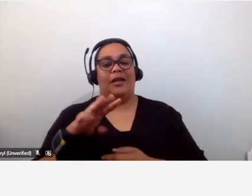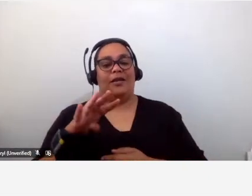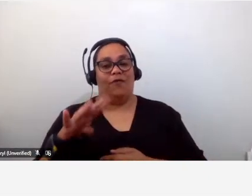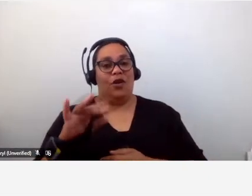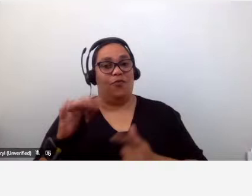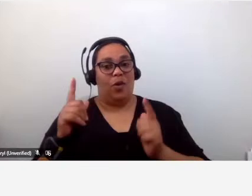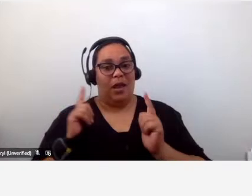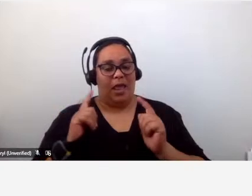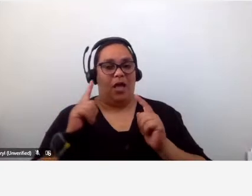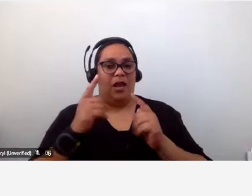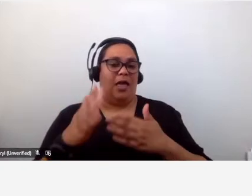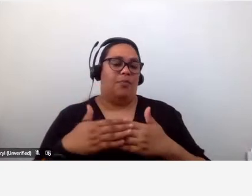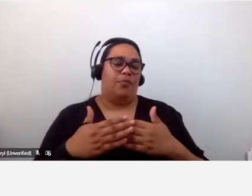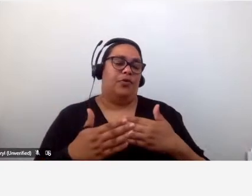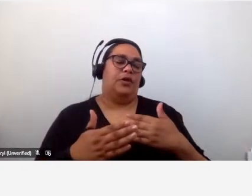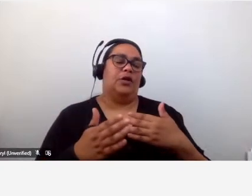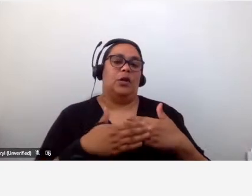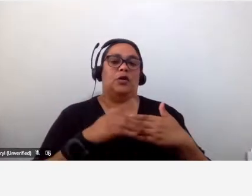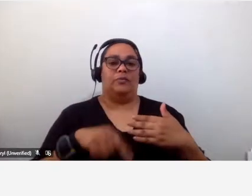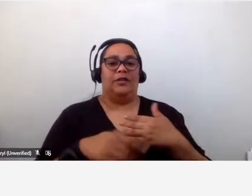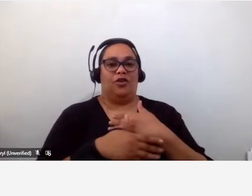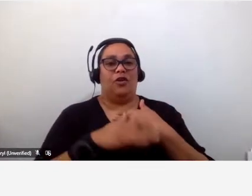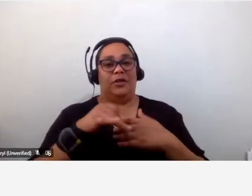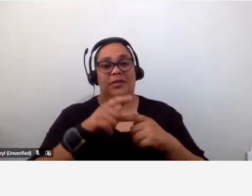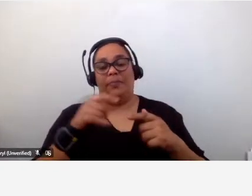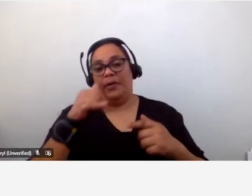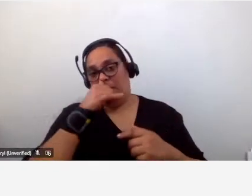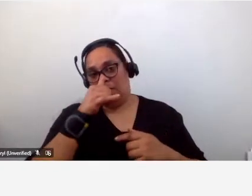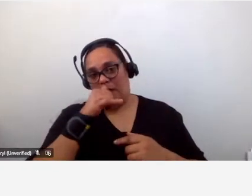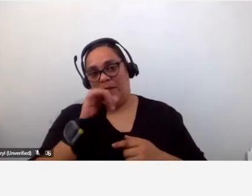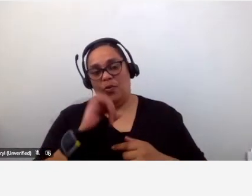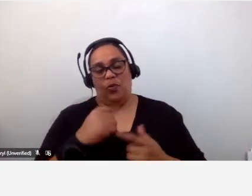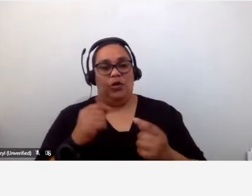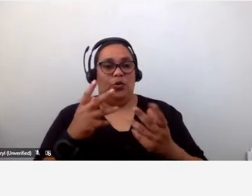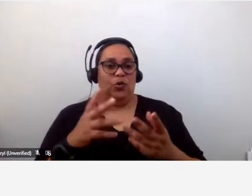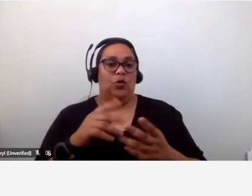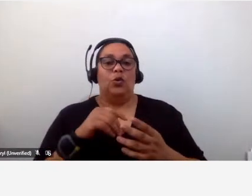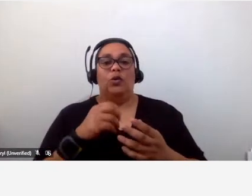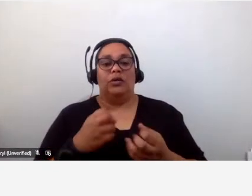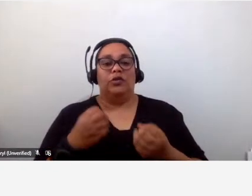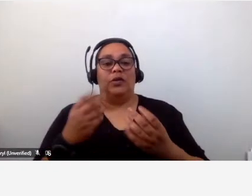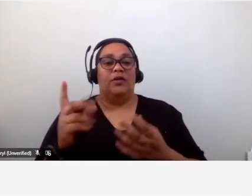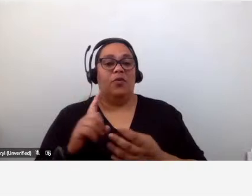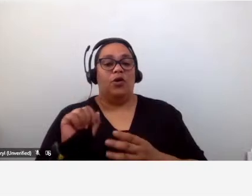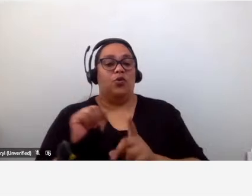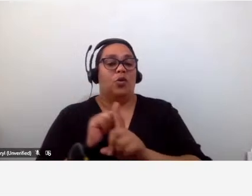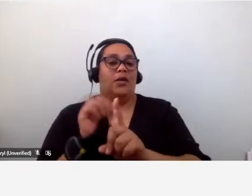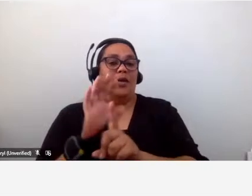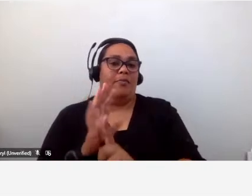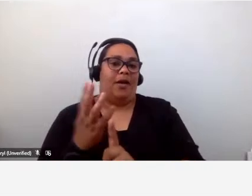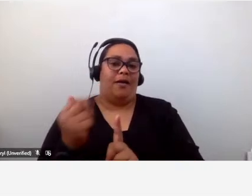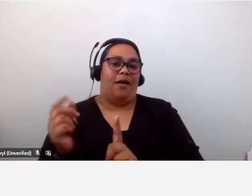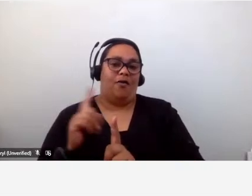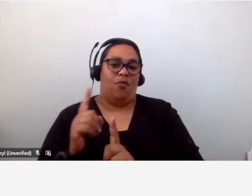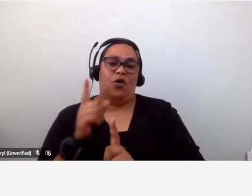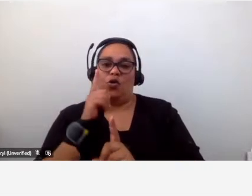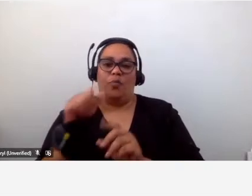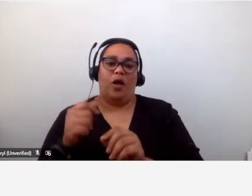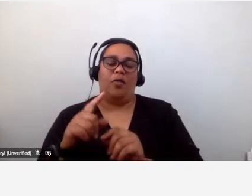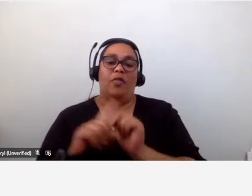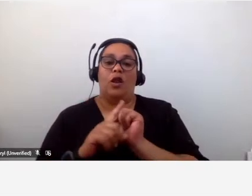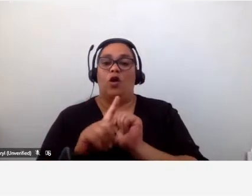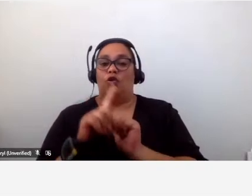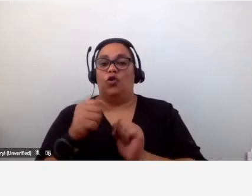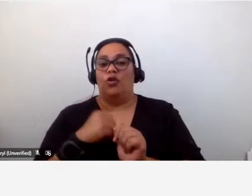allow libraries to close in this country, it'll really be a crime that we do that, given the impact it has. And speaking to the last question